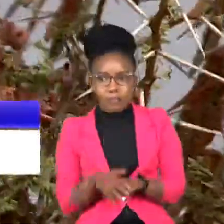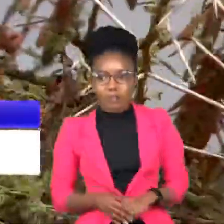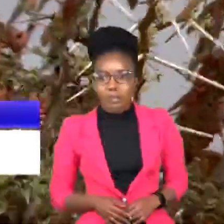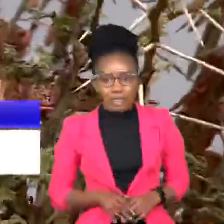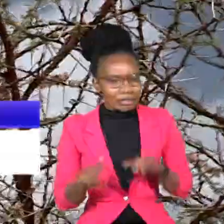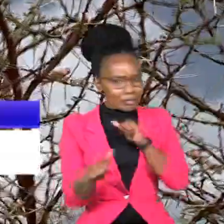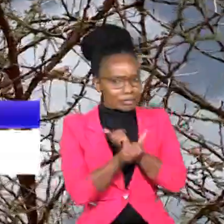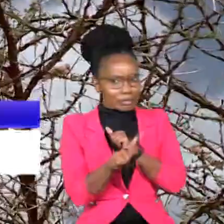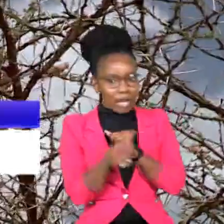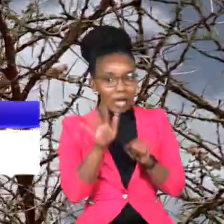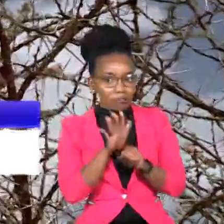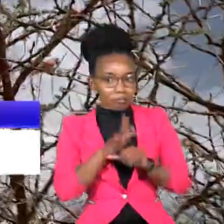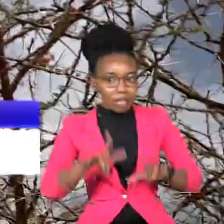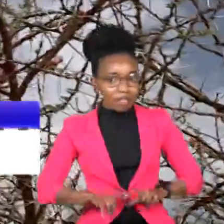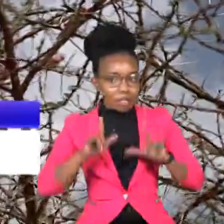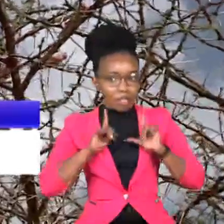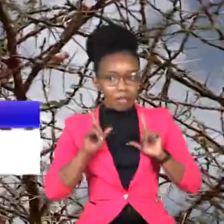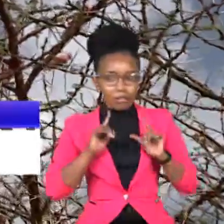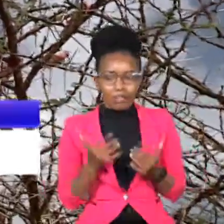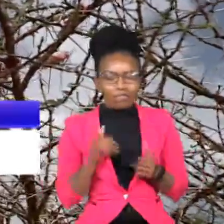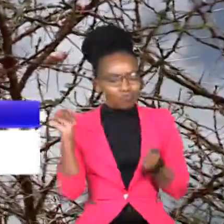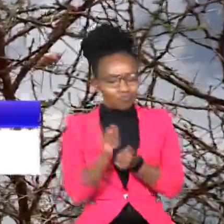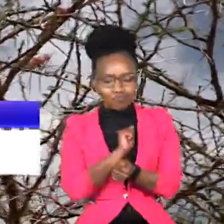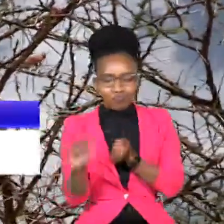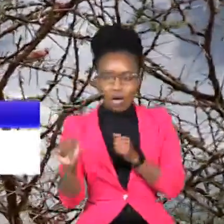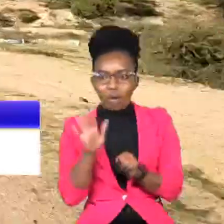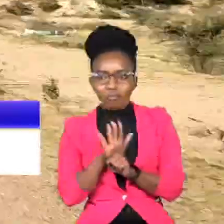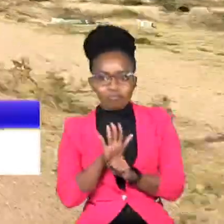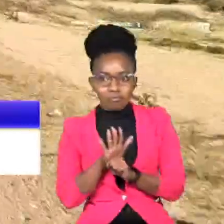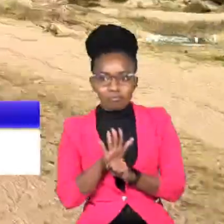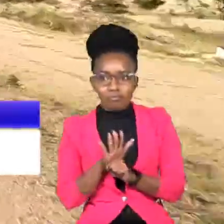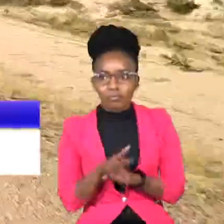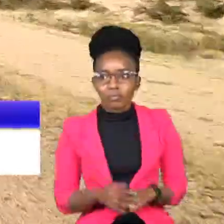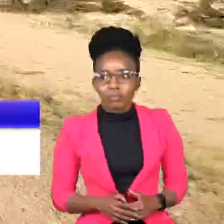Quite dangerous to livelihoods, they leave a lot of destruction in their wake.